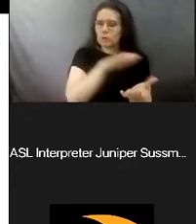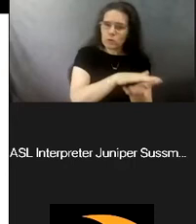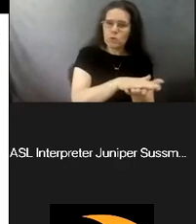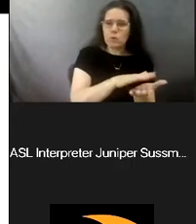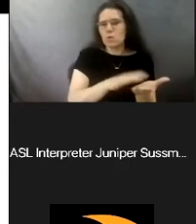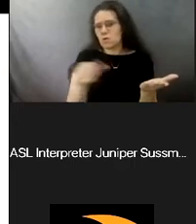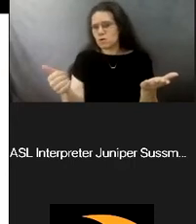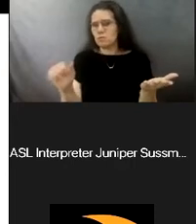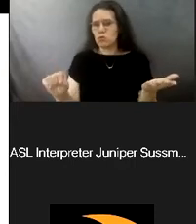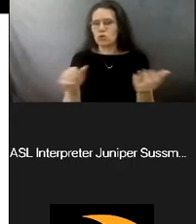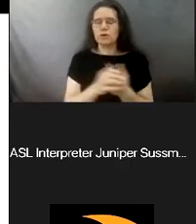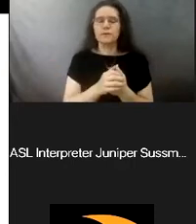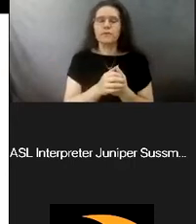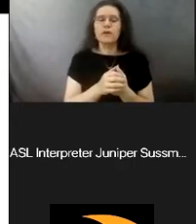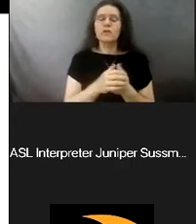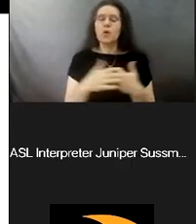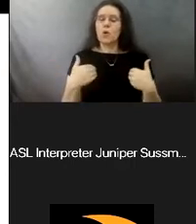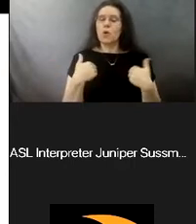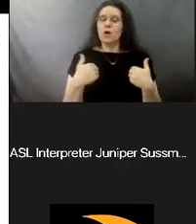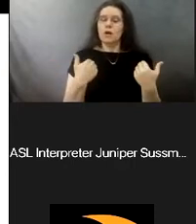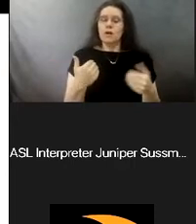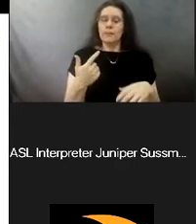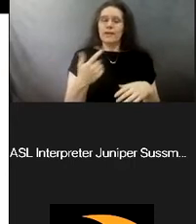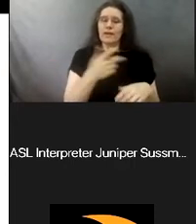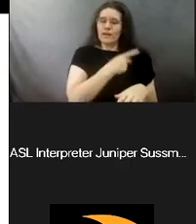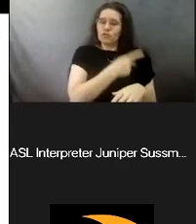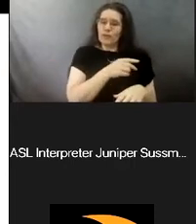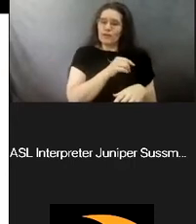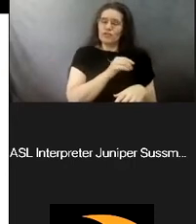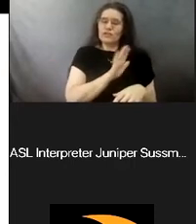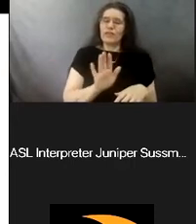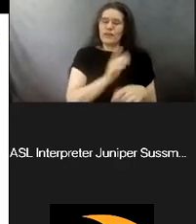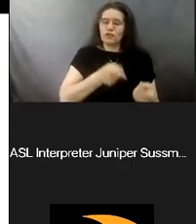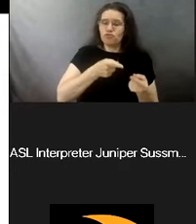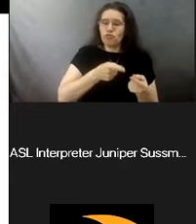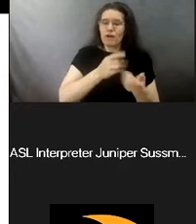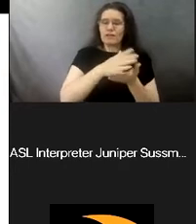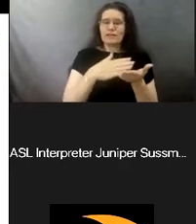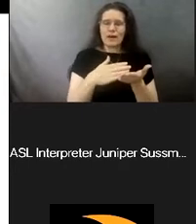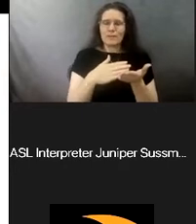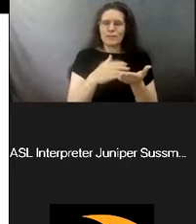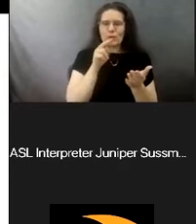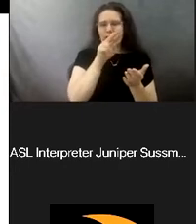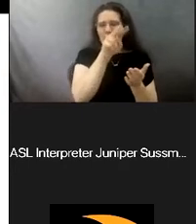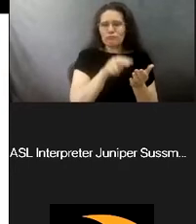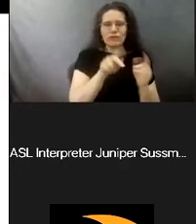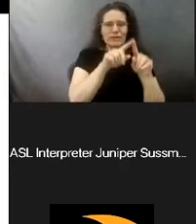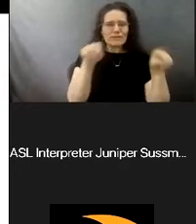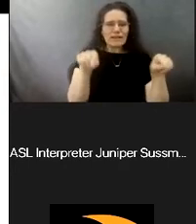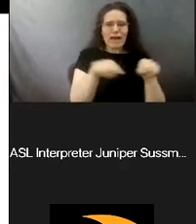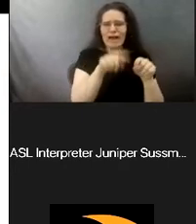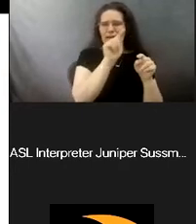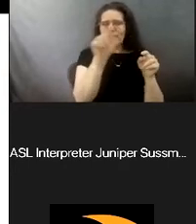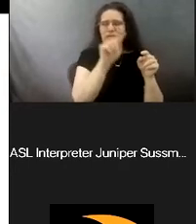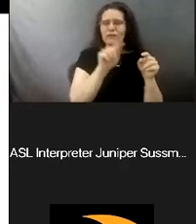faced by pediatric patients, I think, and I don't want to read all the bullets across on the side or that are on the slide, but